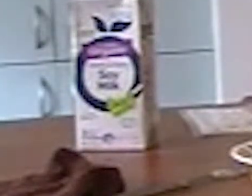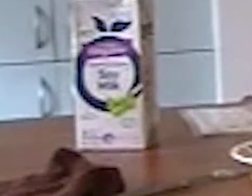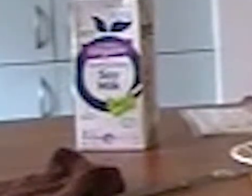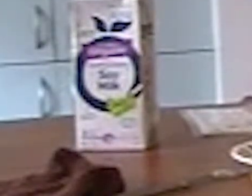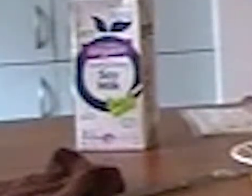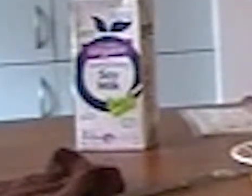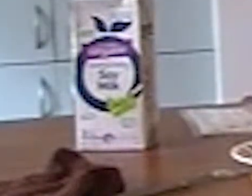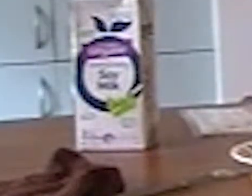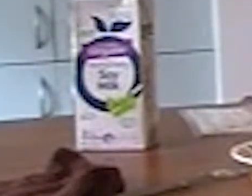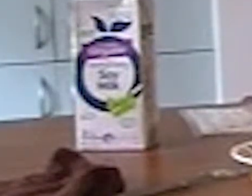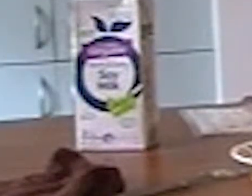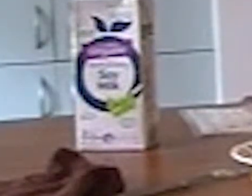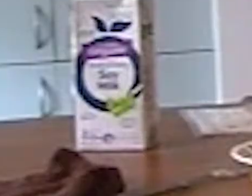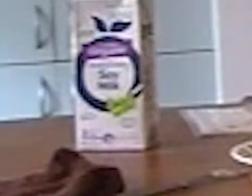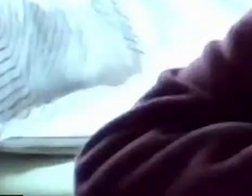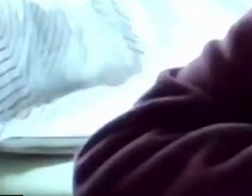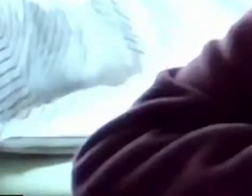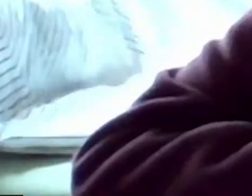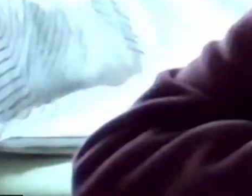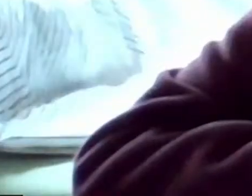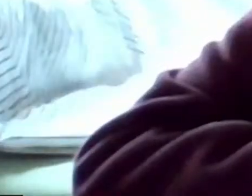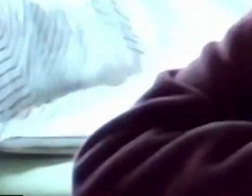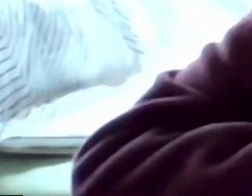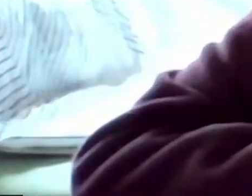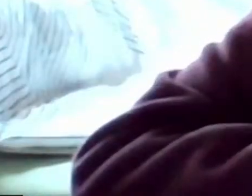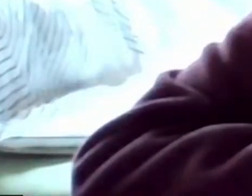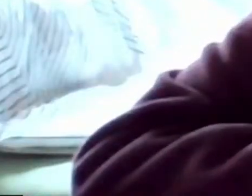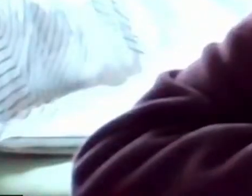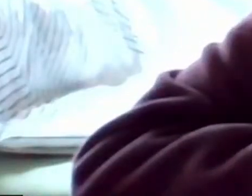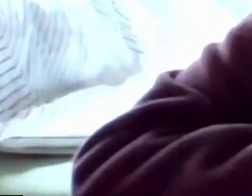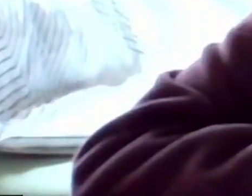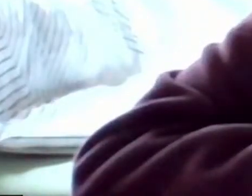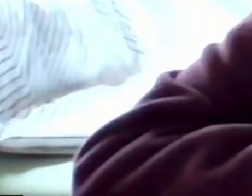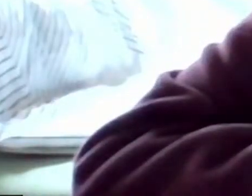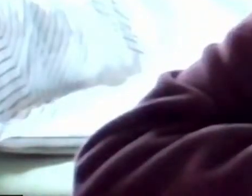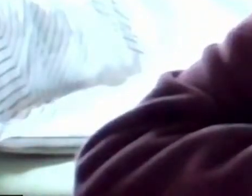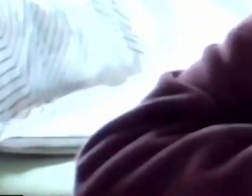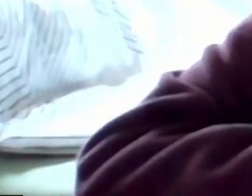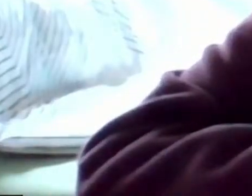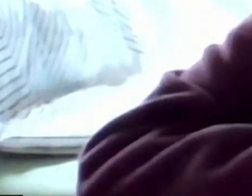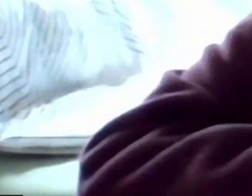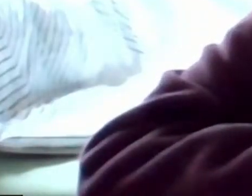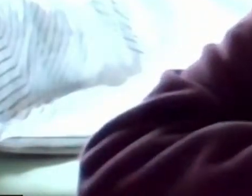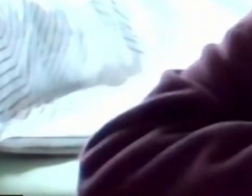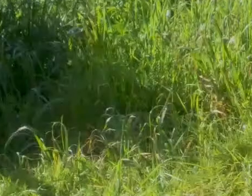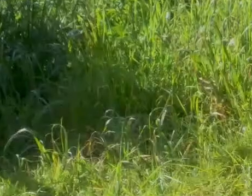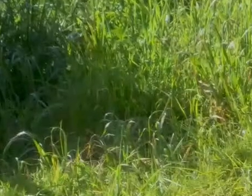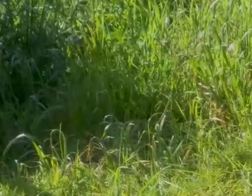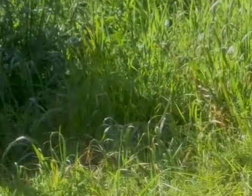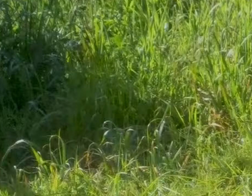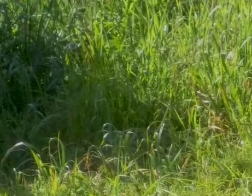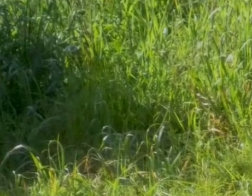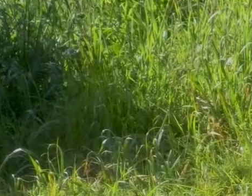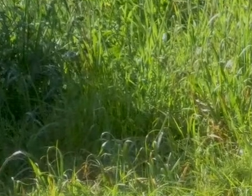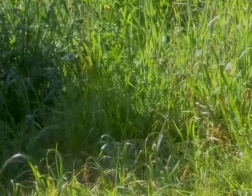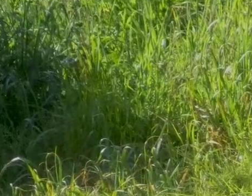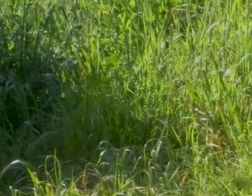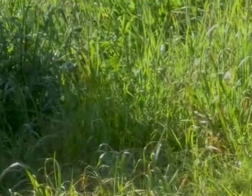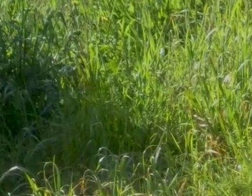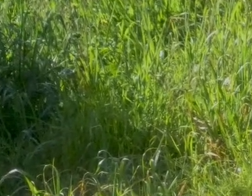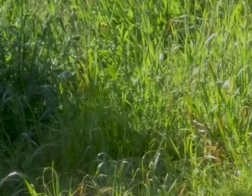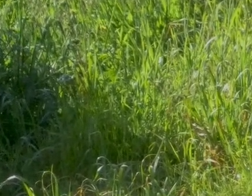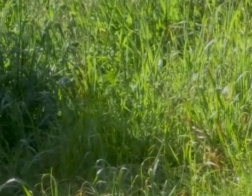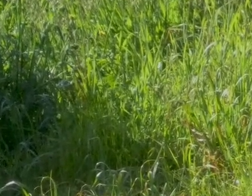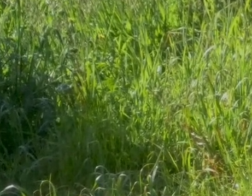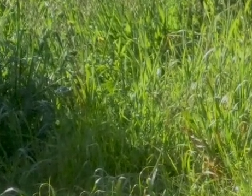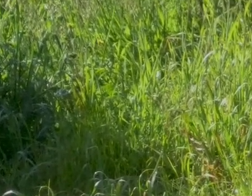Tim's 25 at the moment. He was diagnosed with autism at the age of 3. He is a